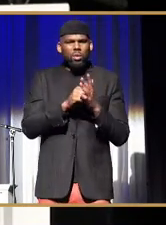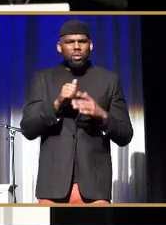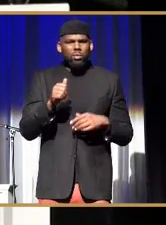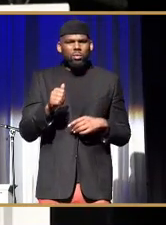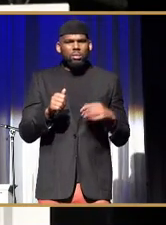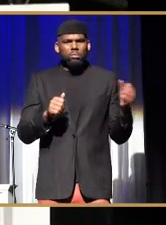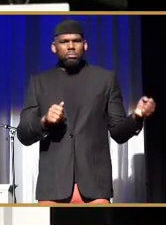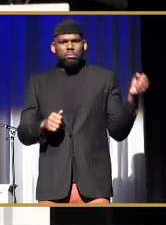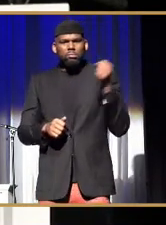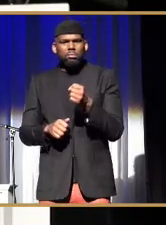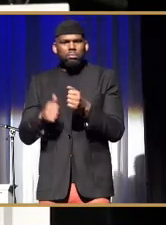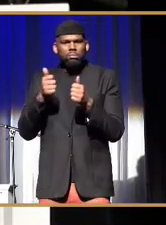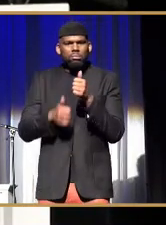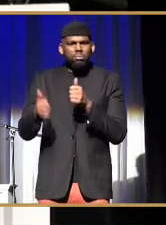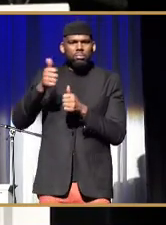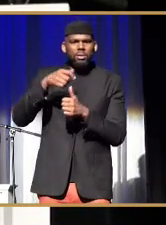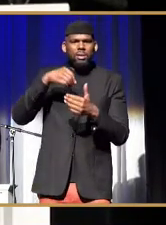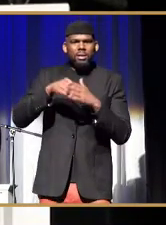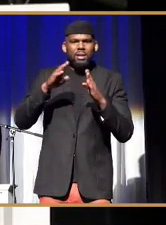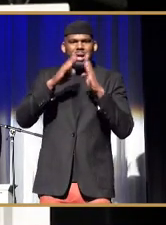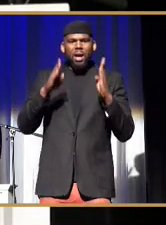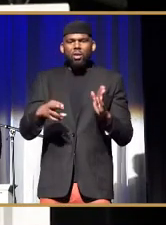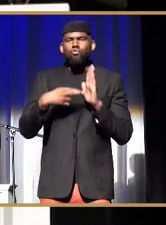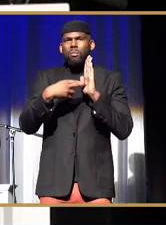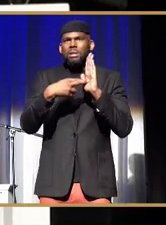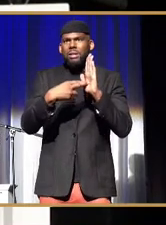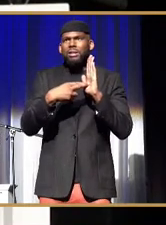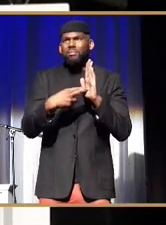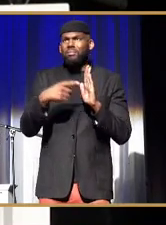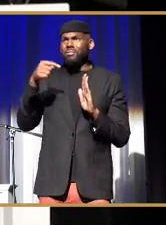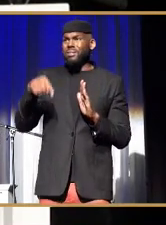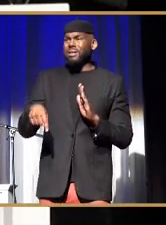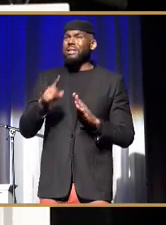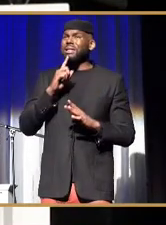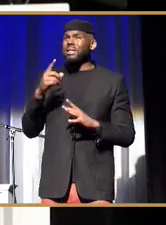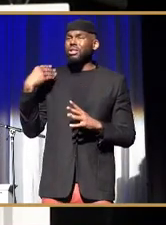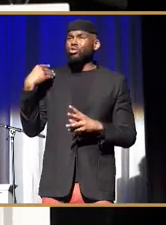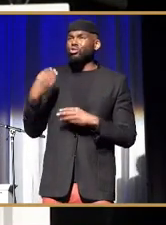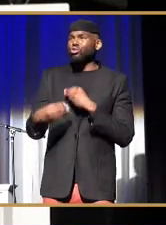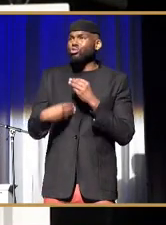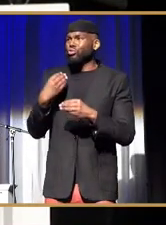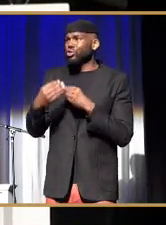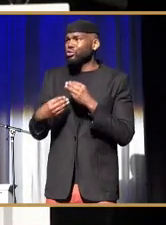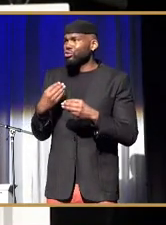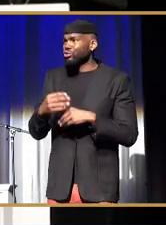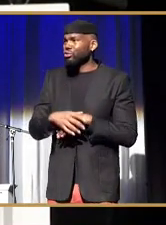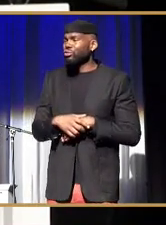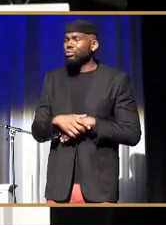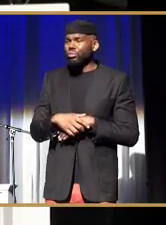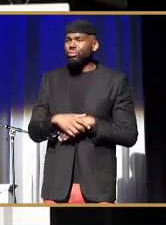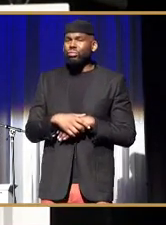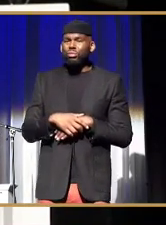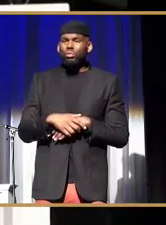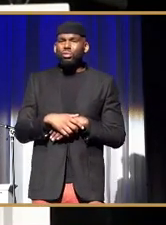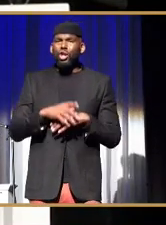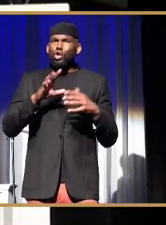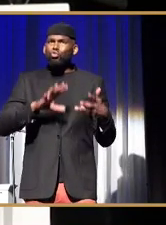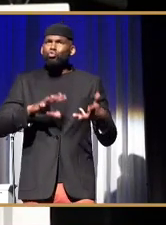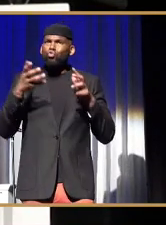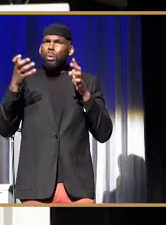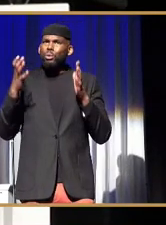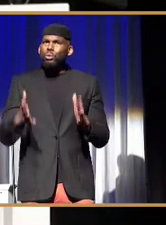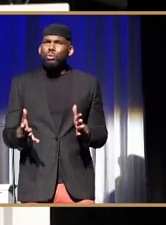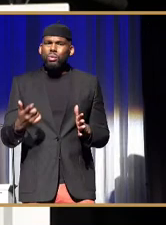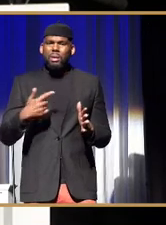the representative of the 52nd District in Tennessee. This is a generation of disruptors. And I